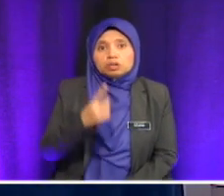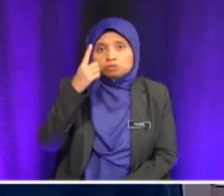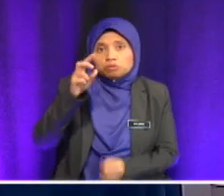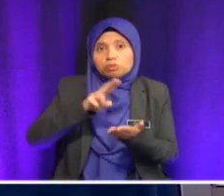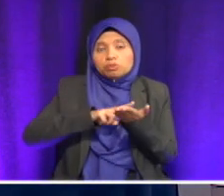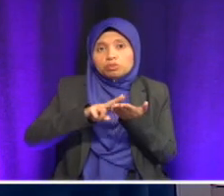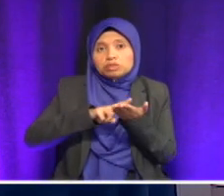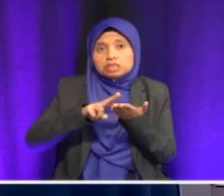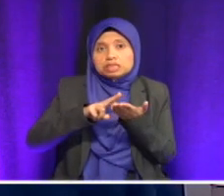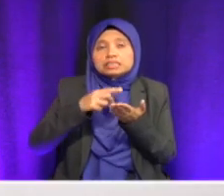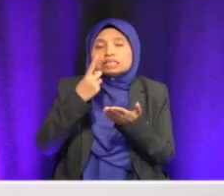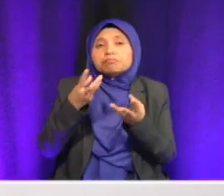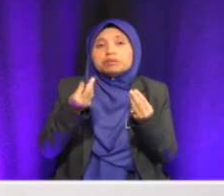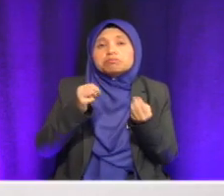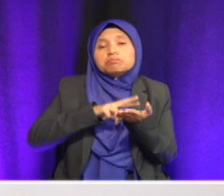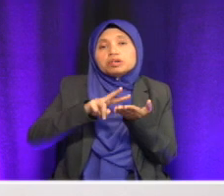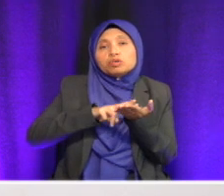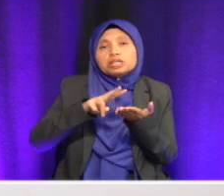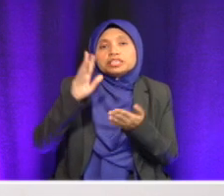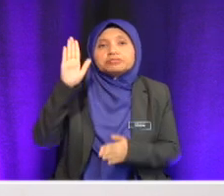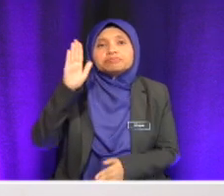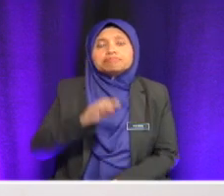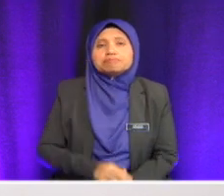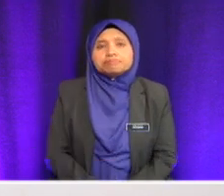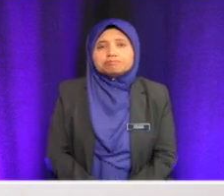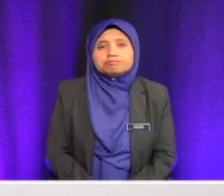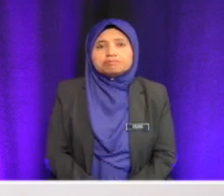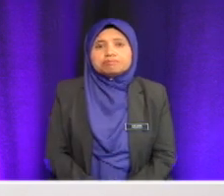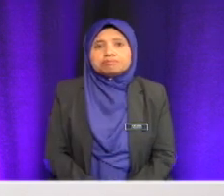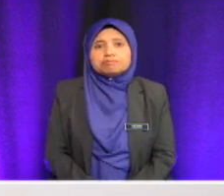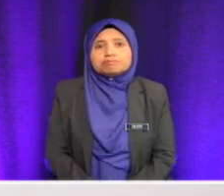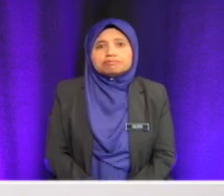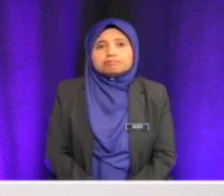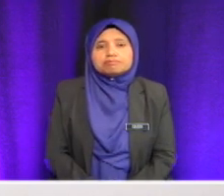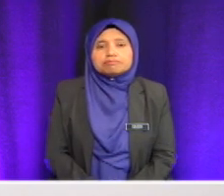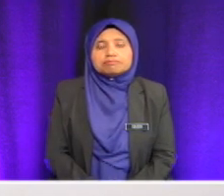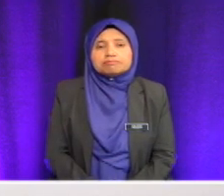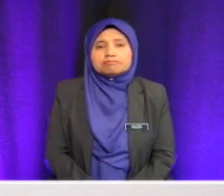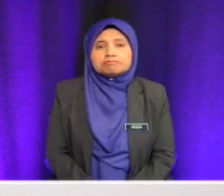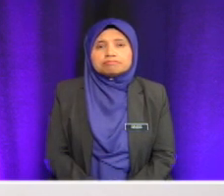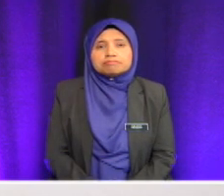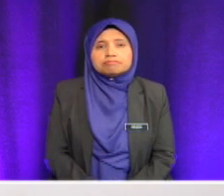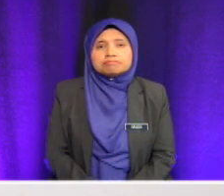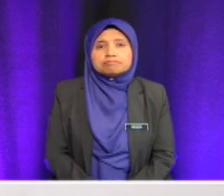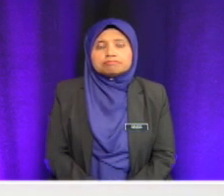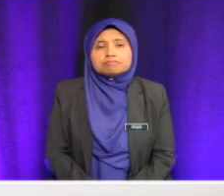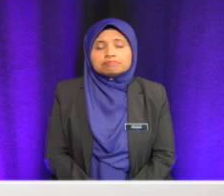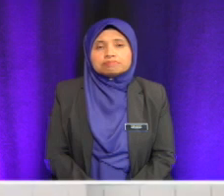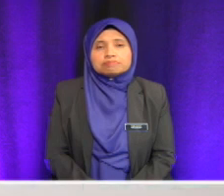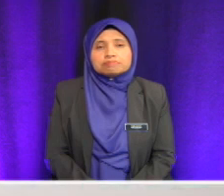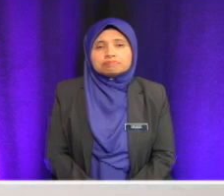I have a volunteer to help me? Okay, who hasn't gone yet? Okay. All right. Anne. Go ahead, Anne.